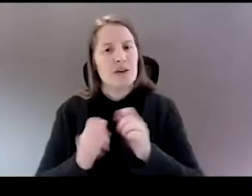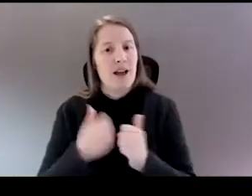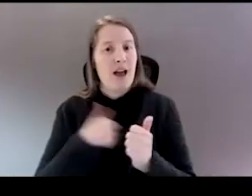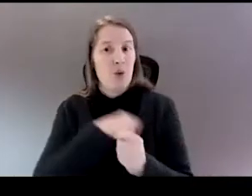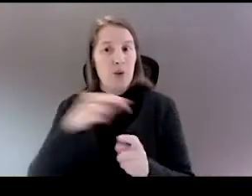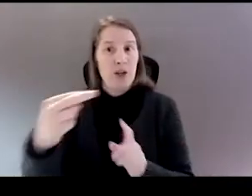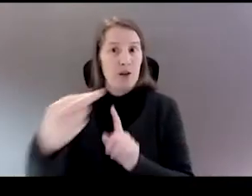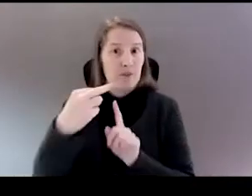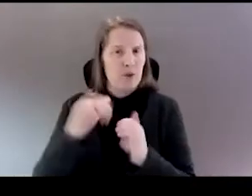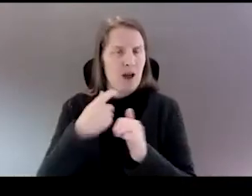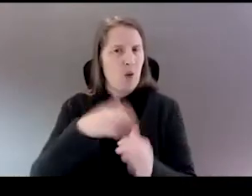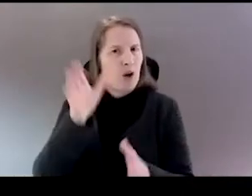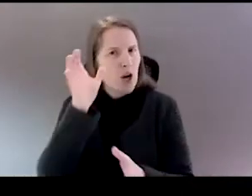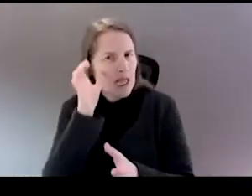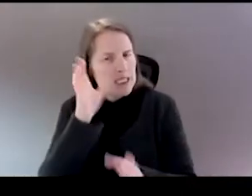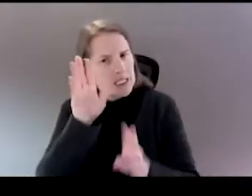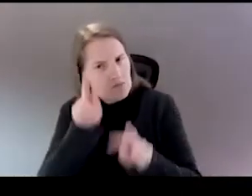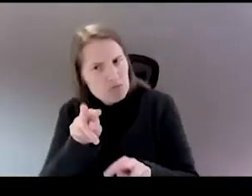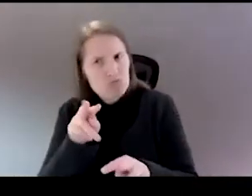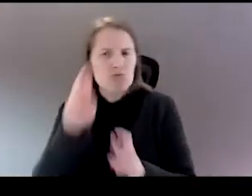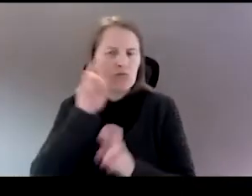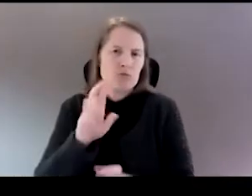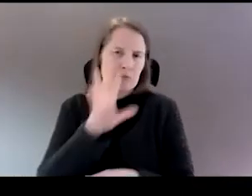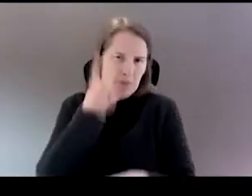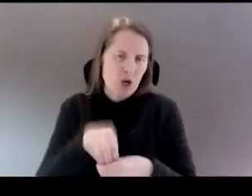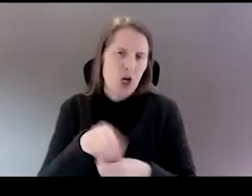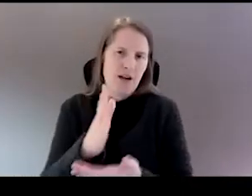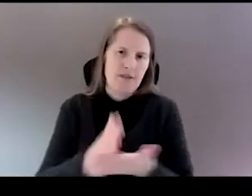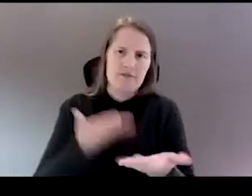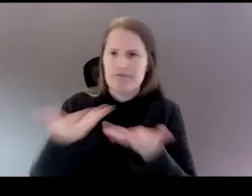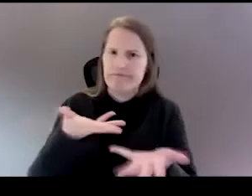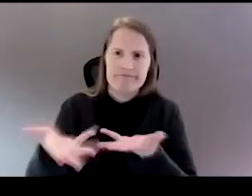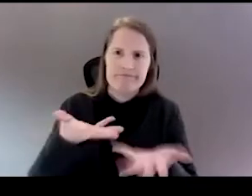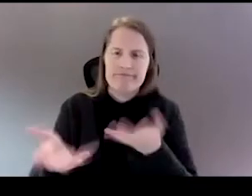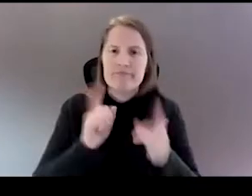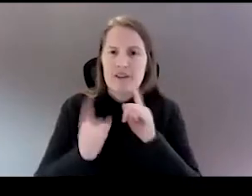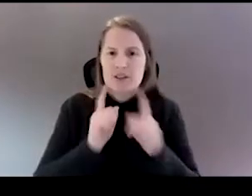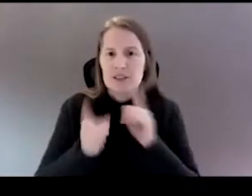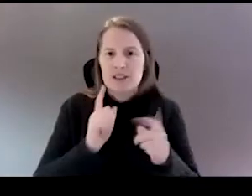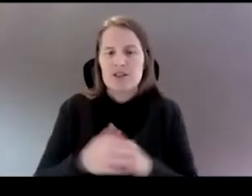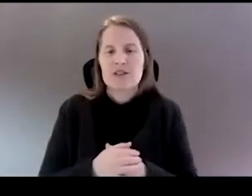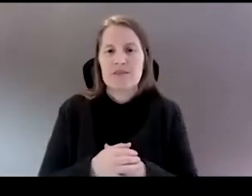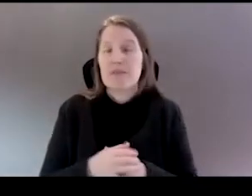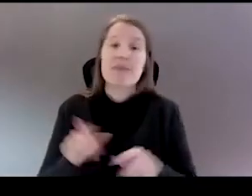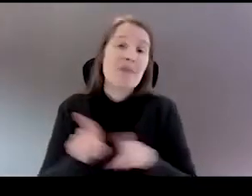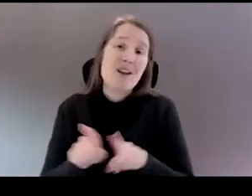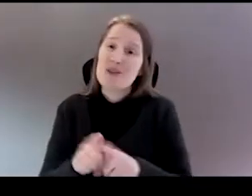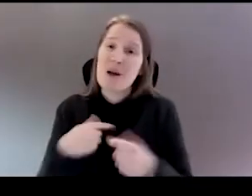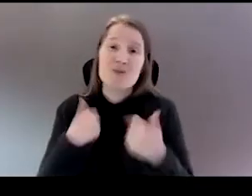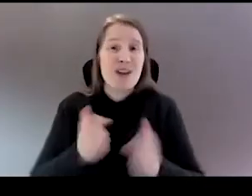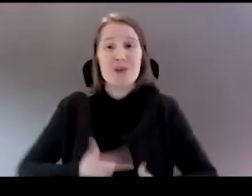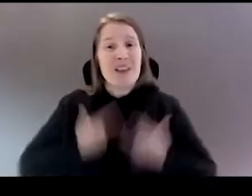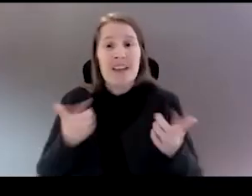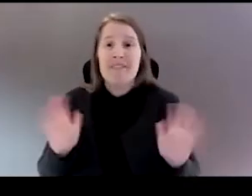the conversations. But I'm also going to try and just live my life as a person with a disability. This